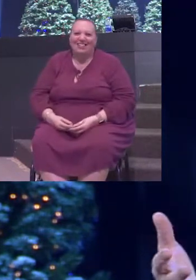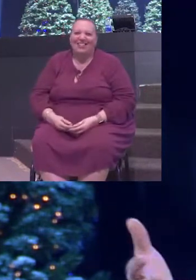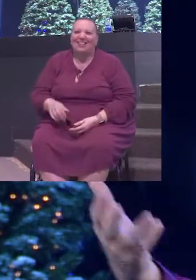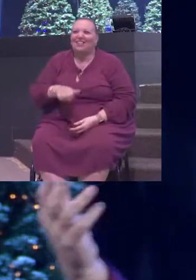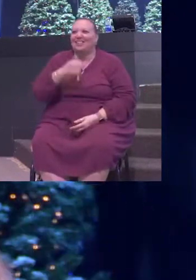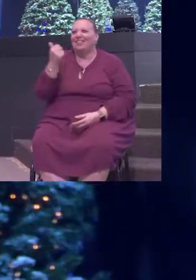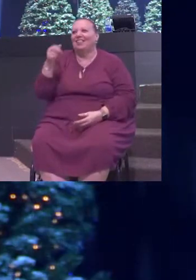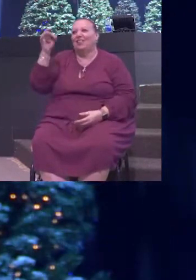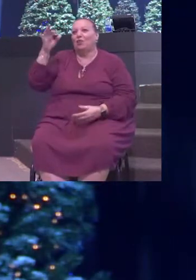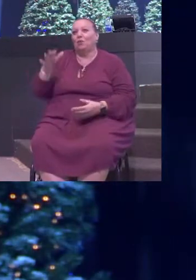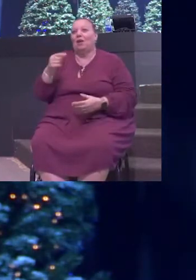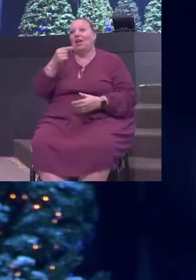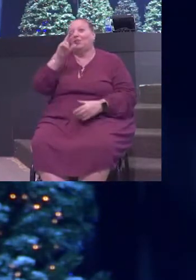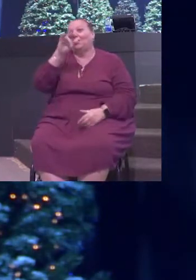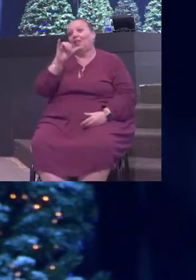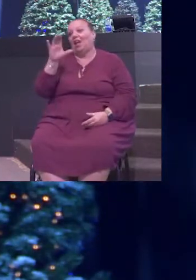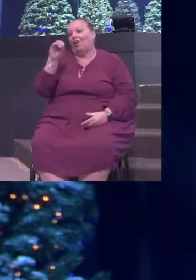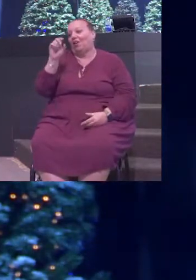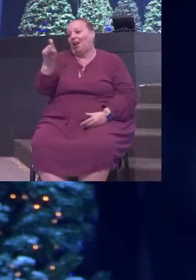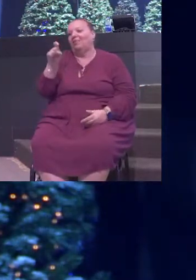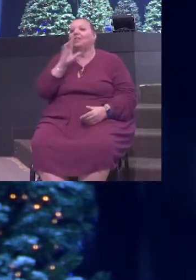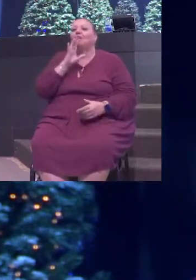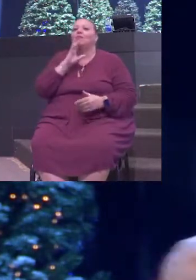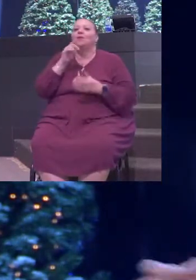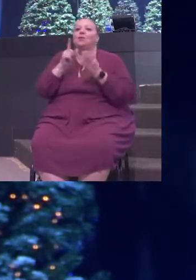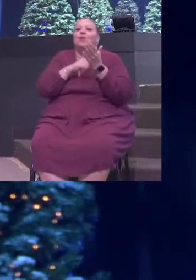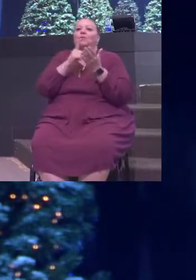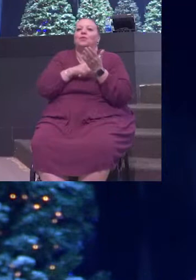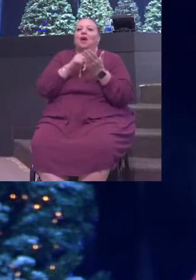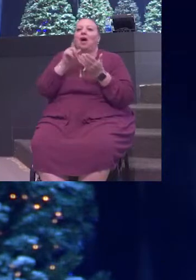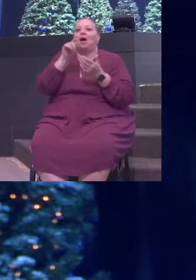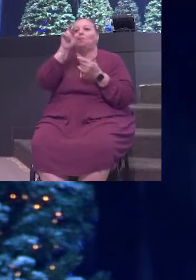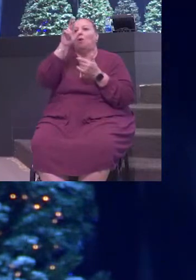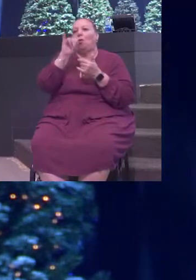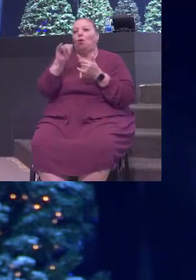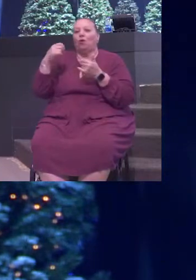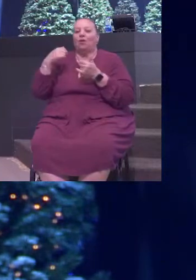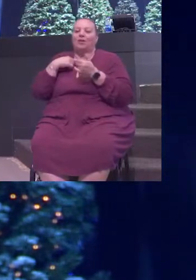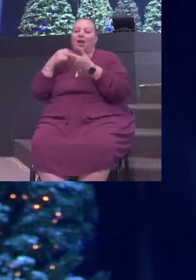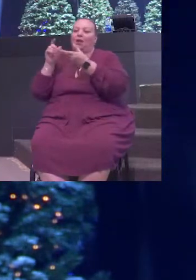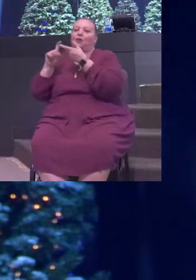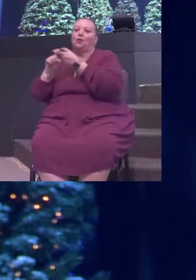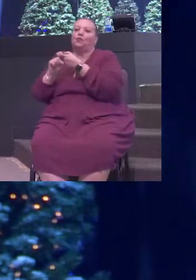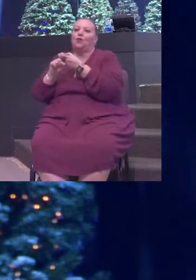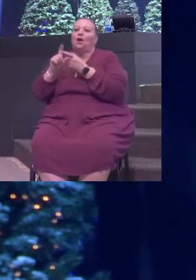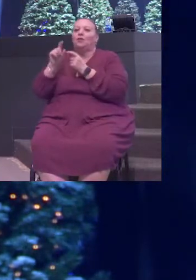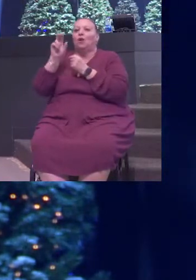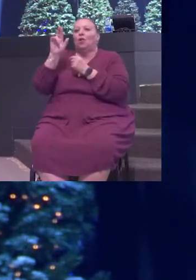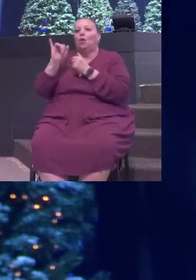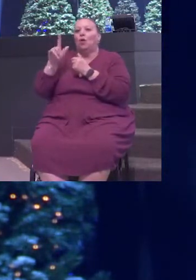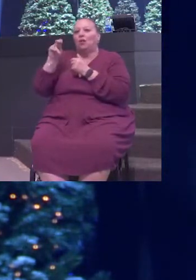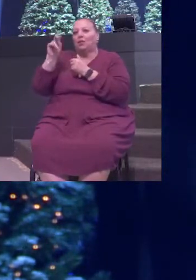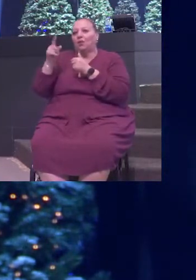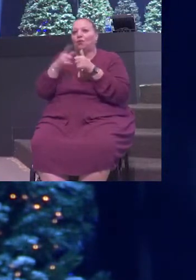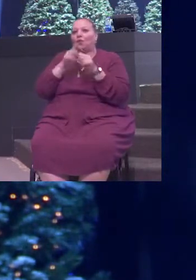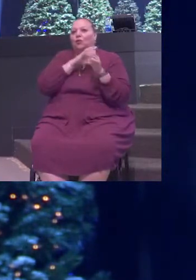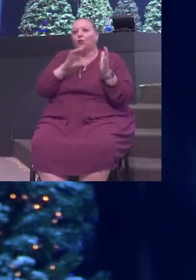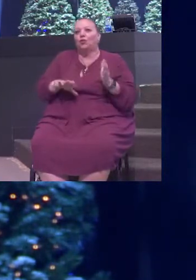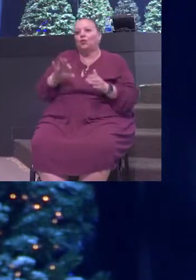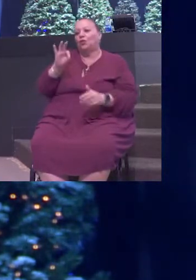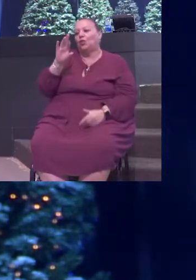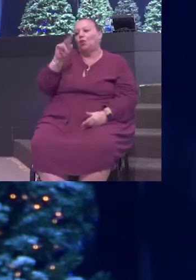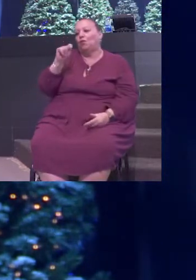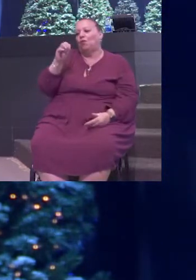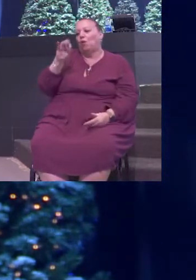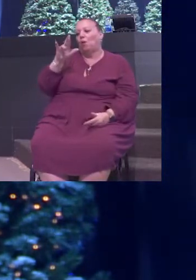There's another pastor, Gary Cox, and I talk about Gary from time to time. Lori and I are really good friends of Gary and Linda, and he's pastor at First Christian in Fort Myers,